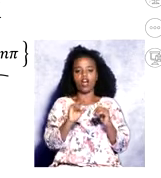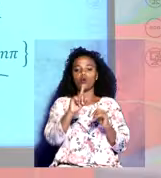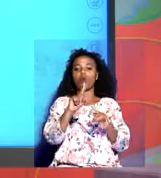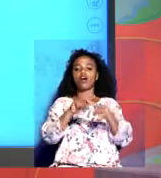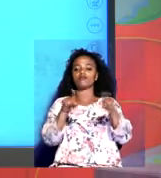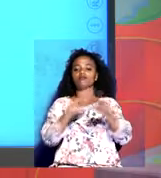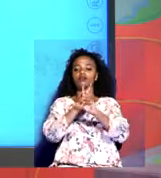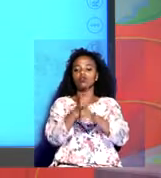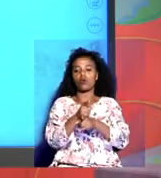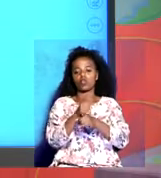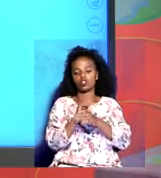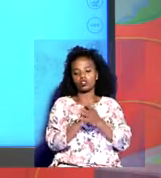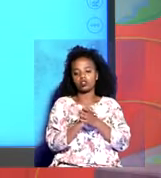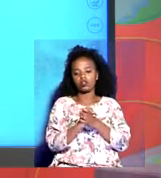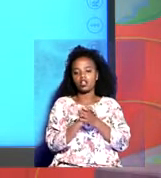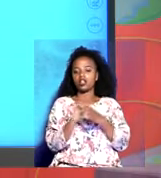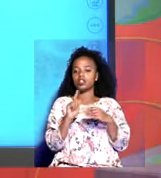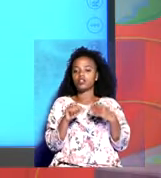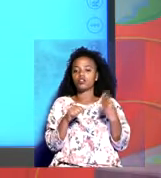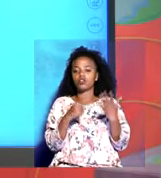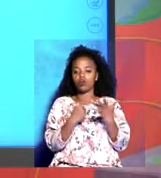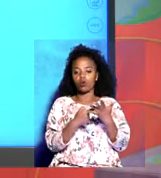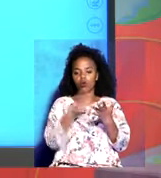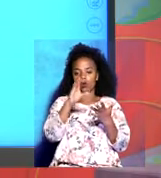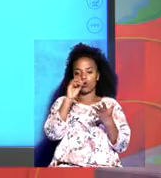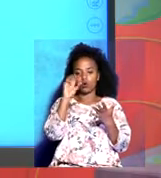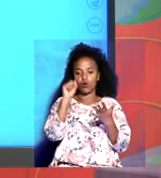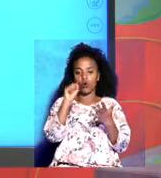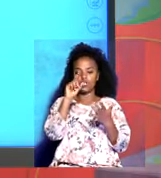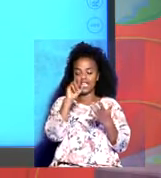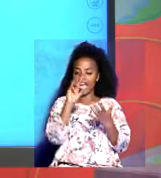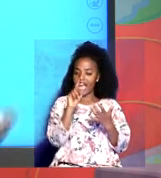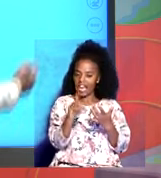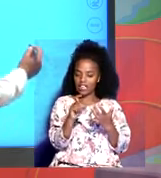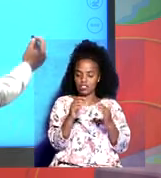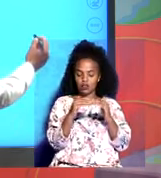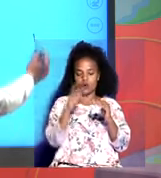solution. So cos x equals to root 3 over 2.